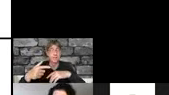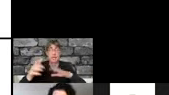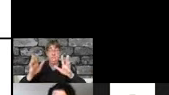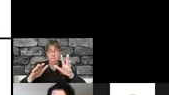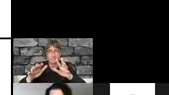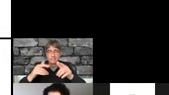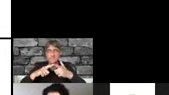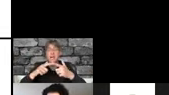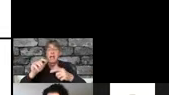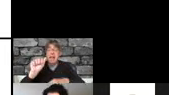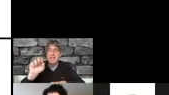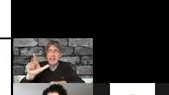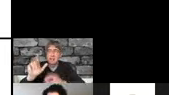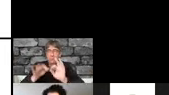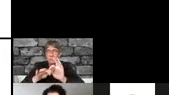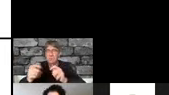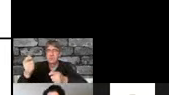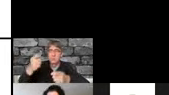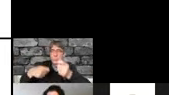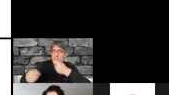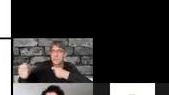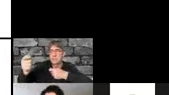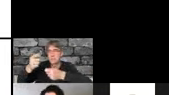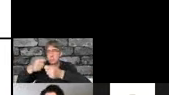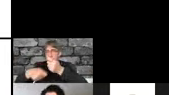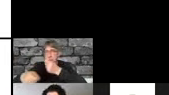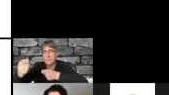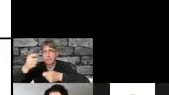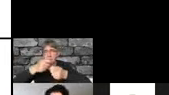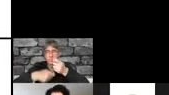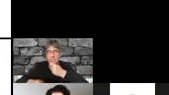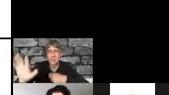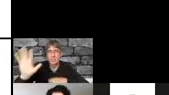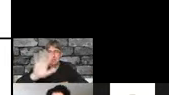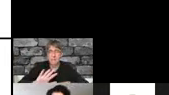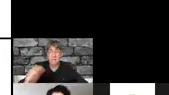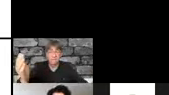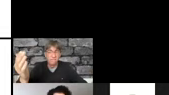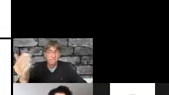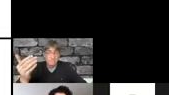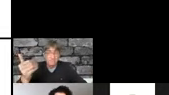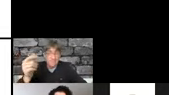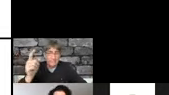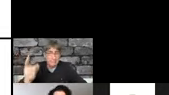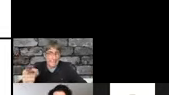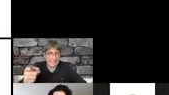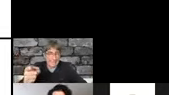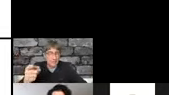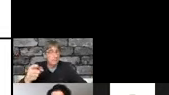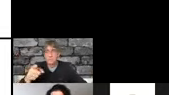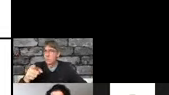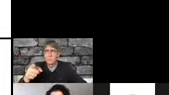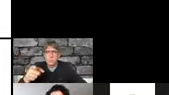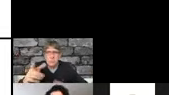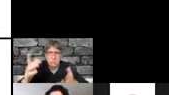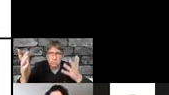expect to switch about every 15 minutes. If at any point in time you cannot see the interpreter, please let tech support